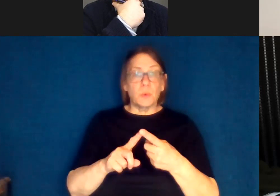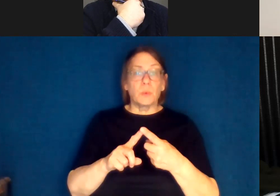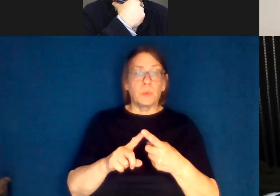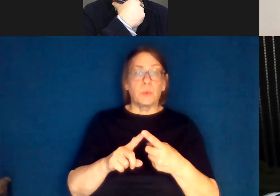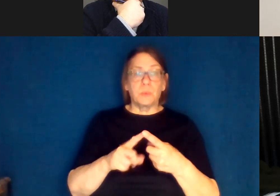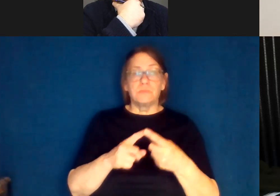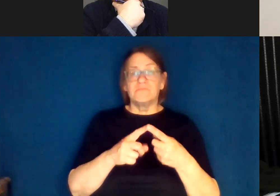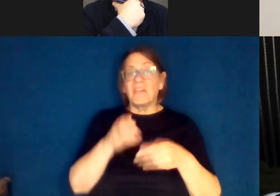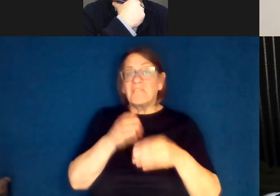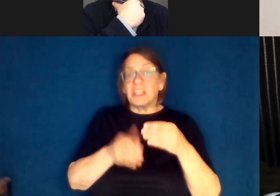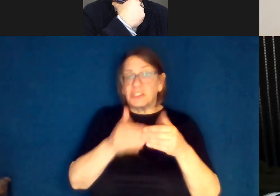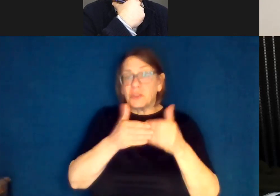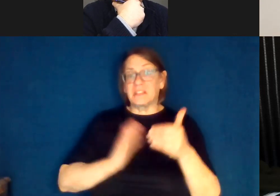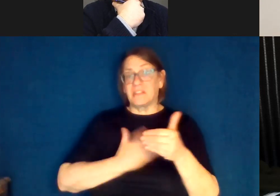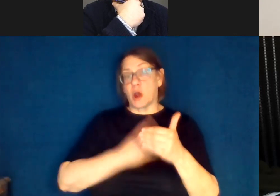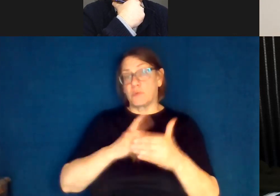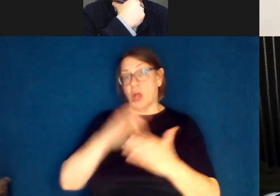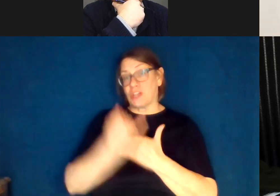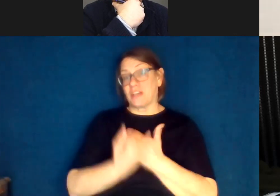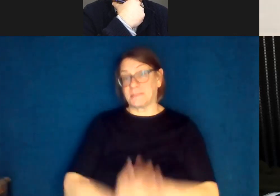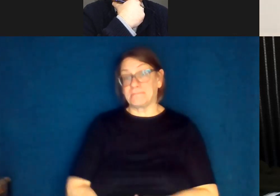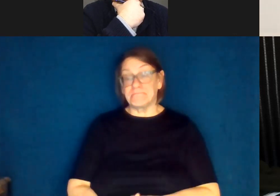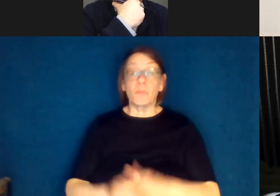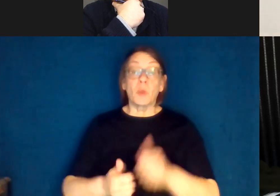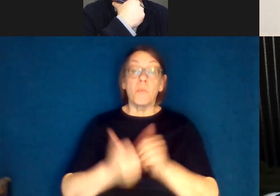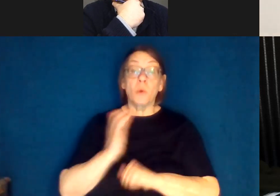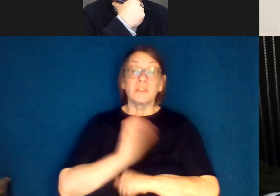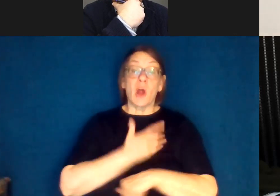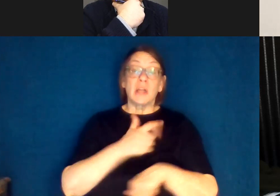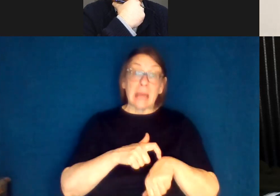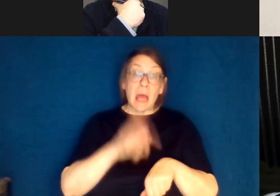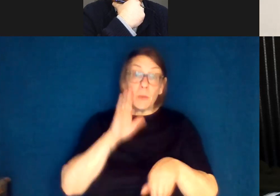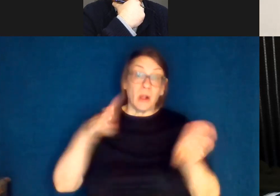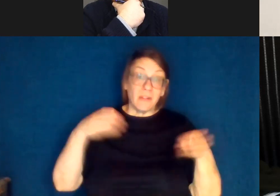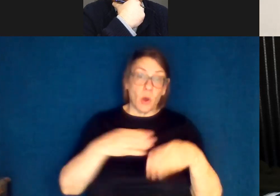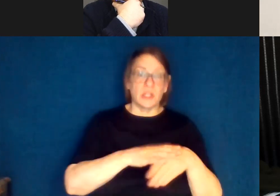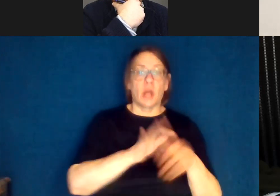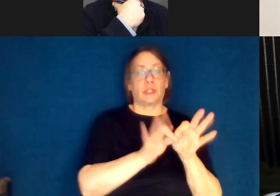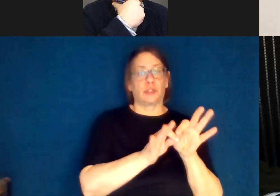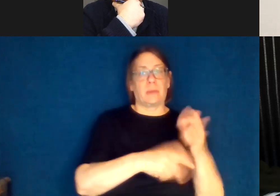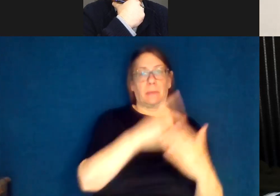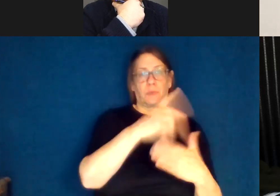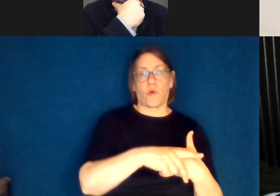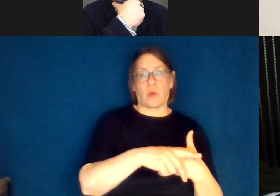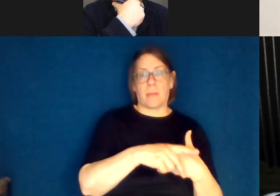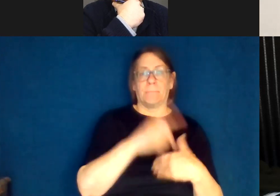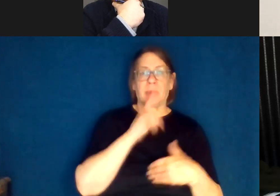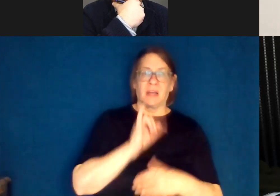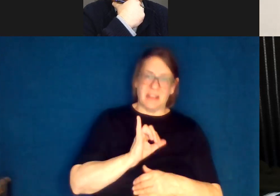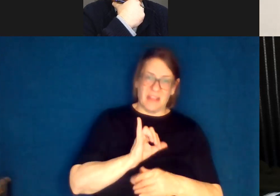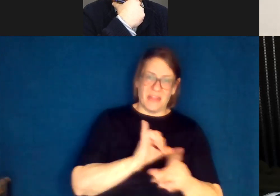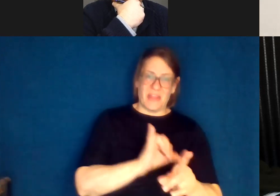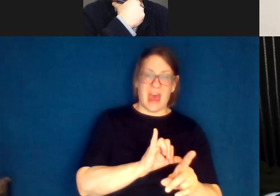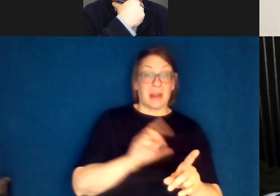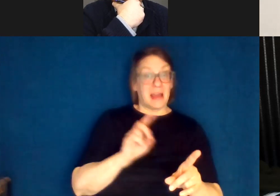carry out the rest of these project deliverables. Most of our time will be focused on the interpreting program because that, as Dr.